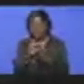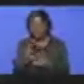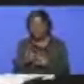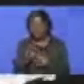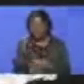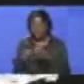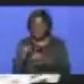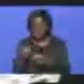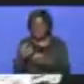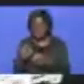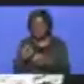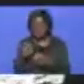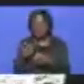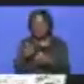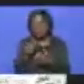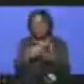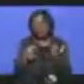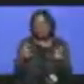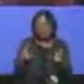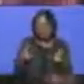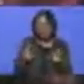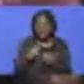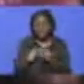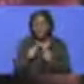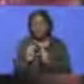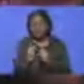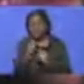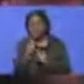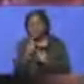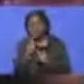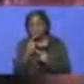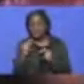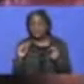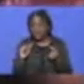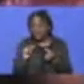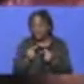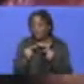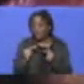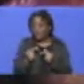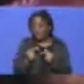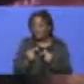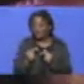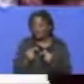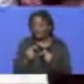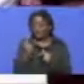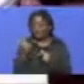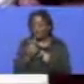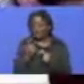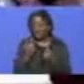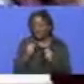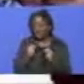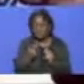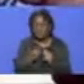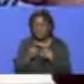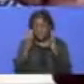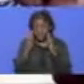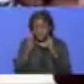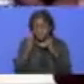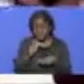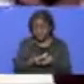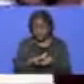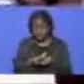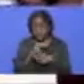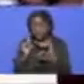about the people who are hurt? And so he always sought to address the hurt. And